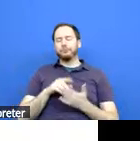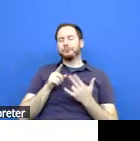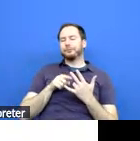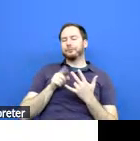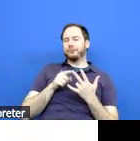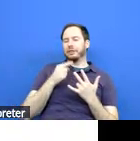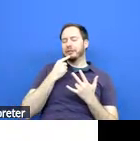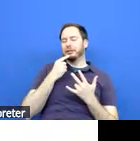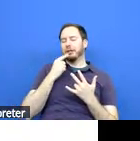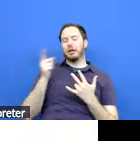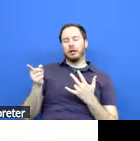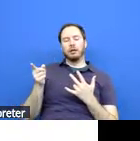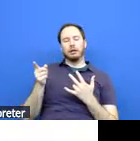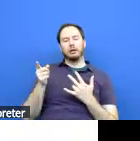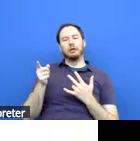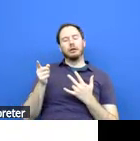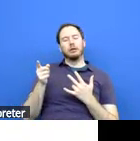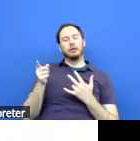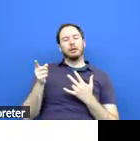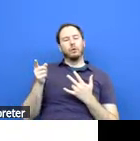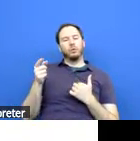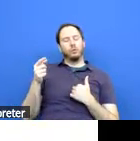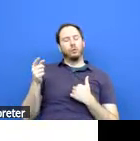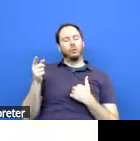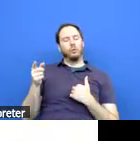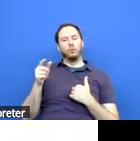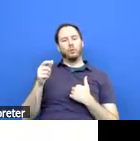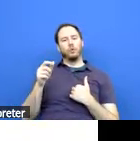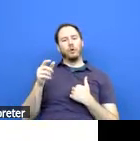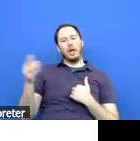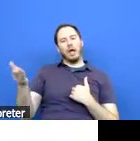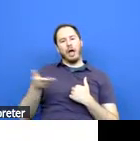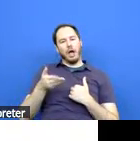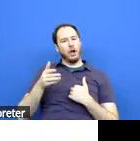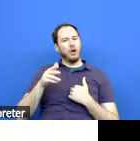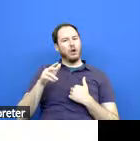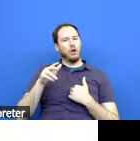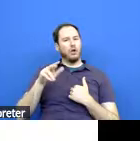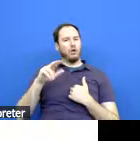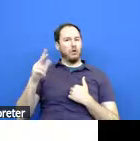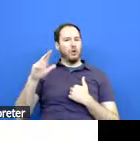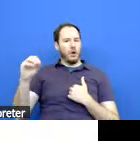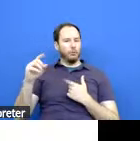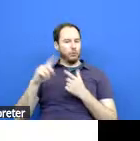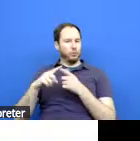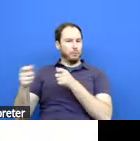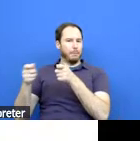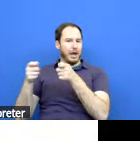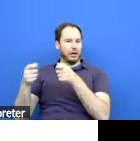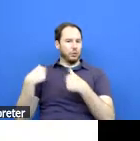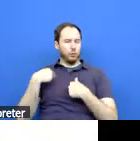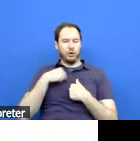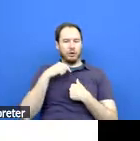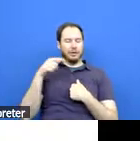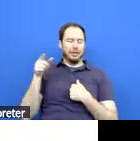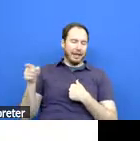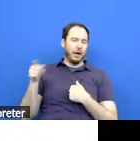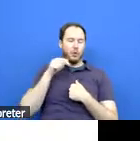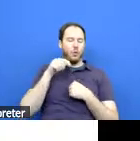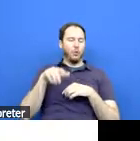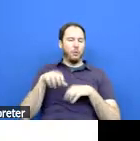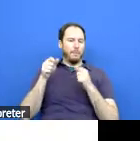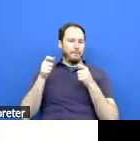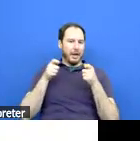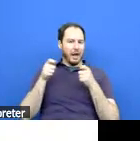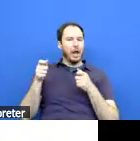so Mr. Frankenbergia said that they use a third party to manage. They do not manage the properties themselves.